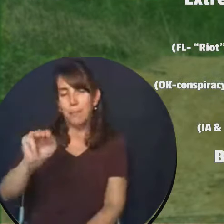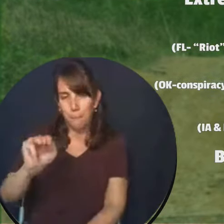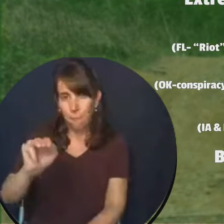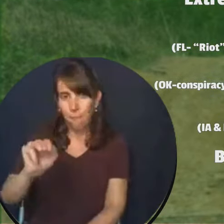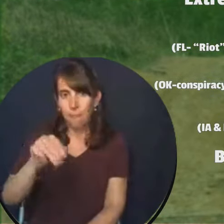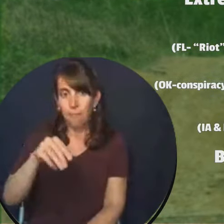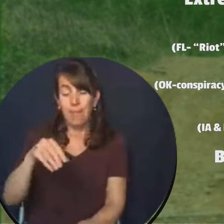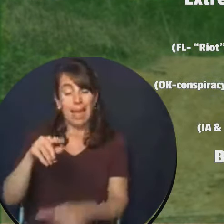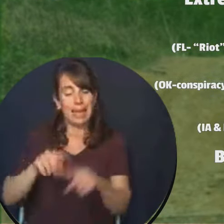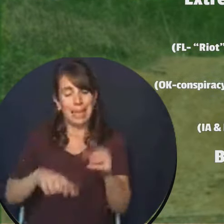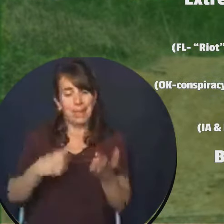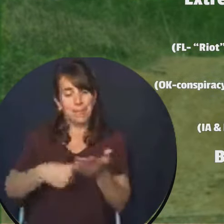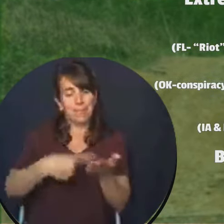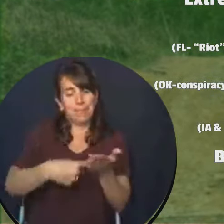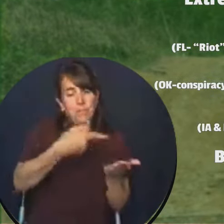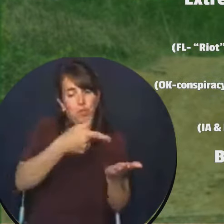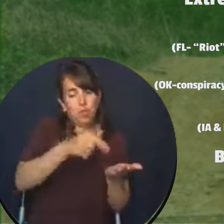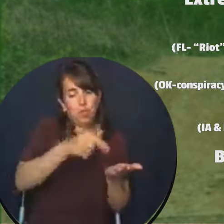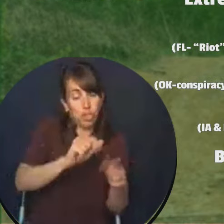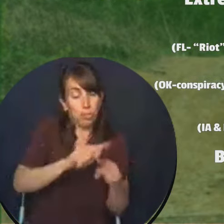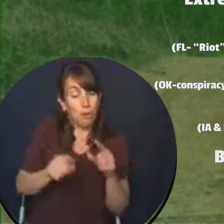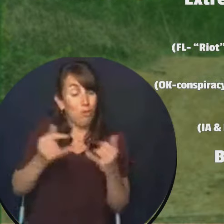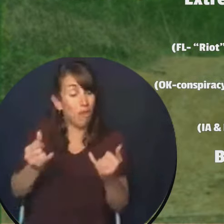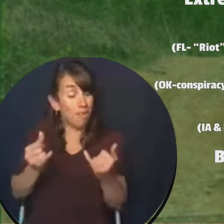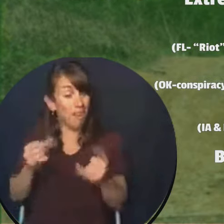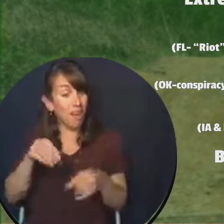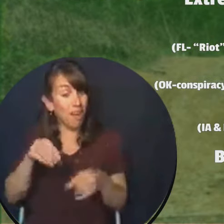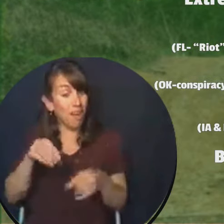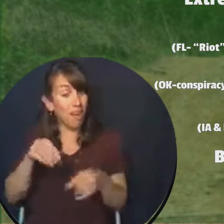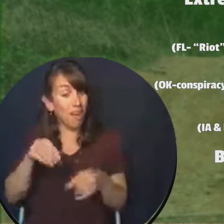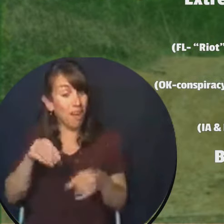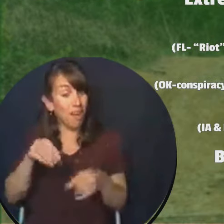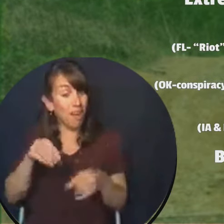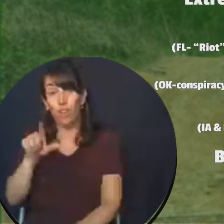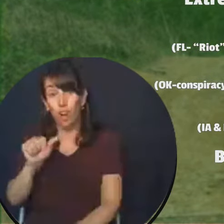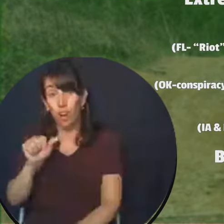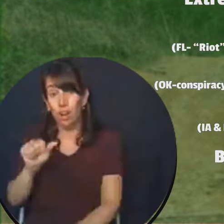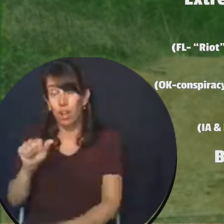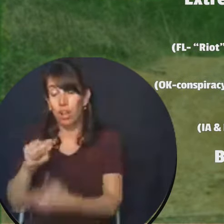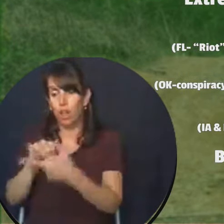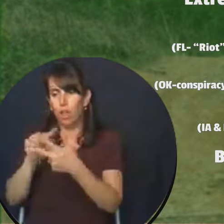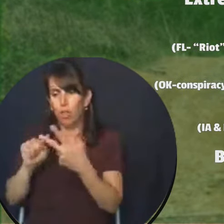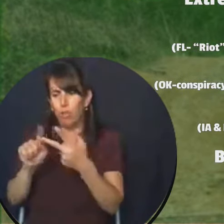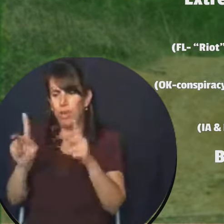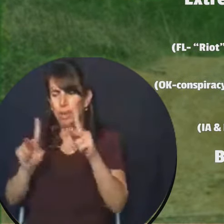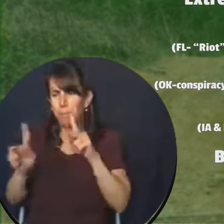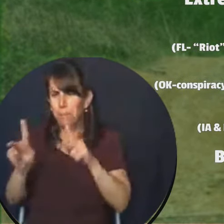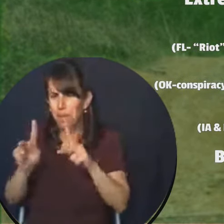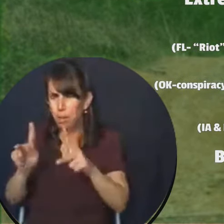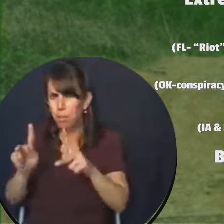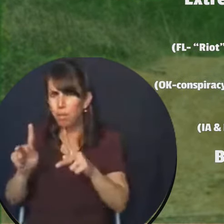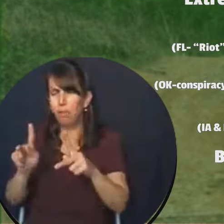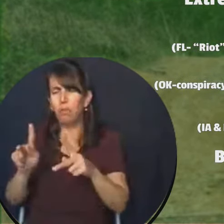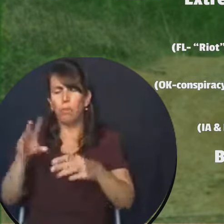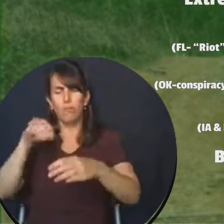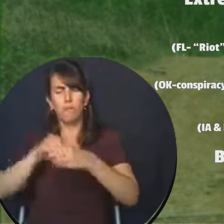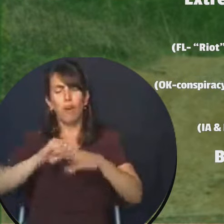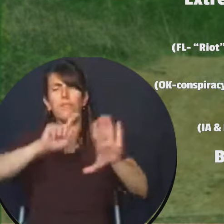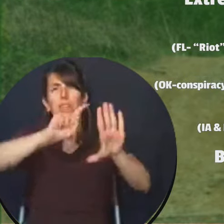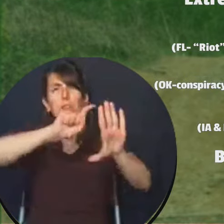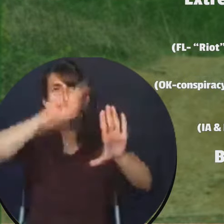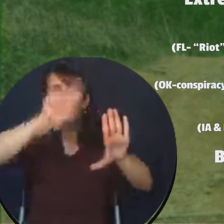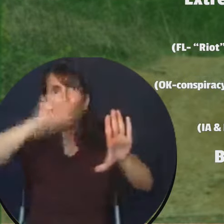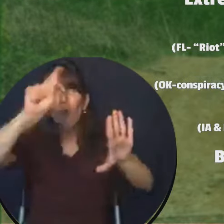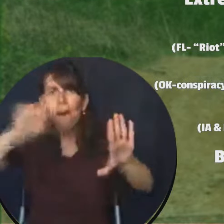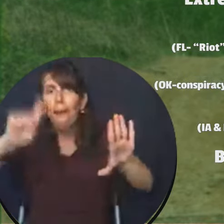Florida, there's four people who are accused of graffitiing a crisis pregnancy center, and they are being